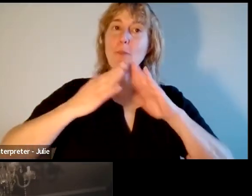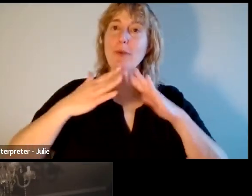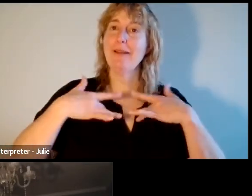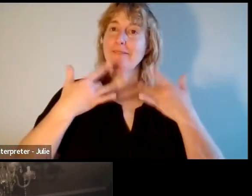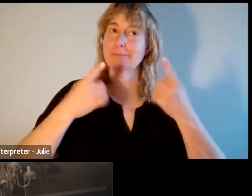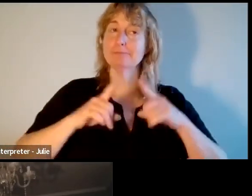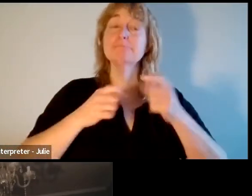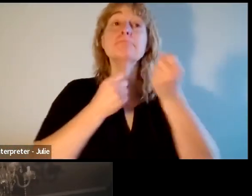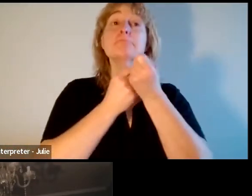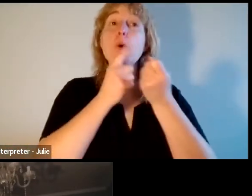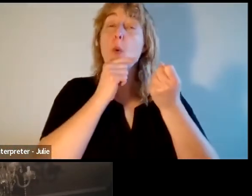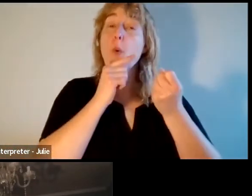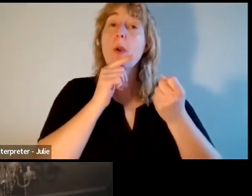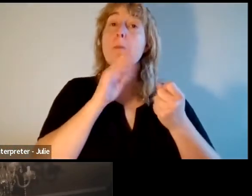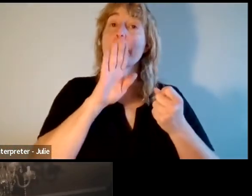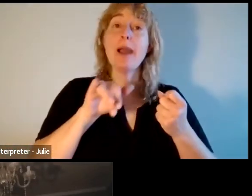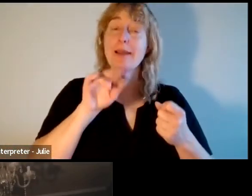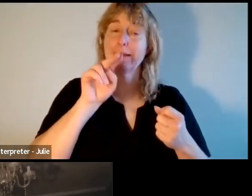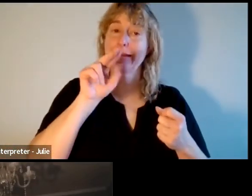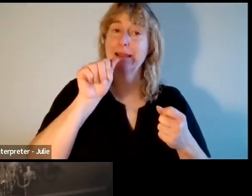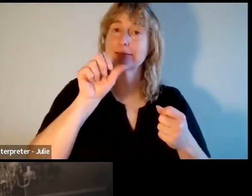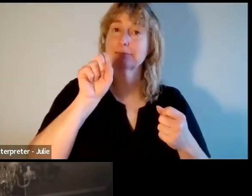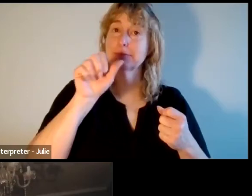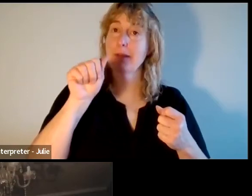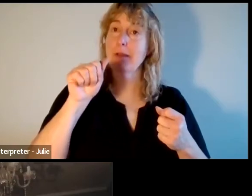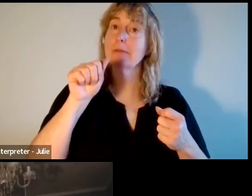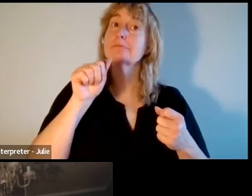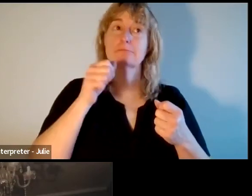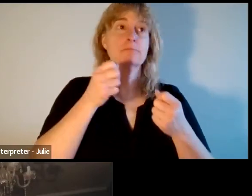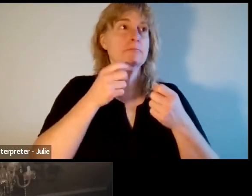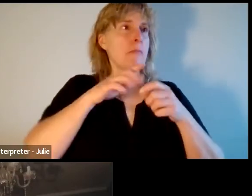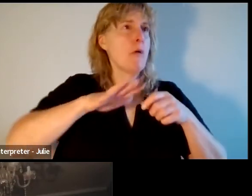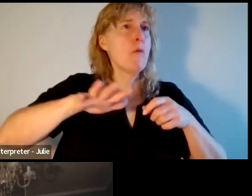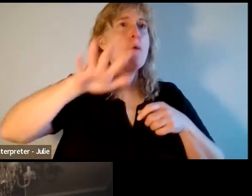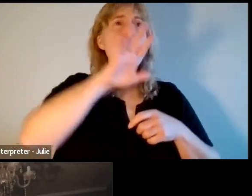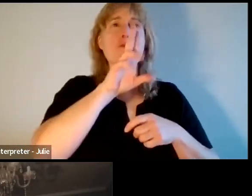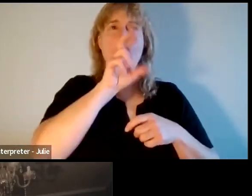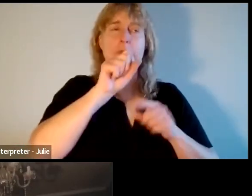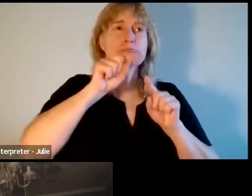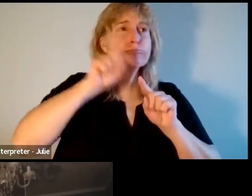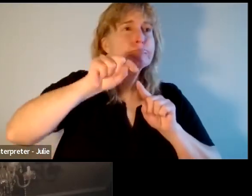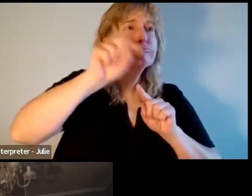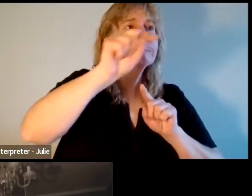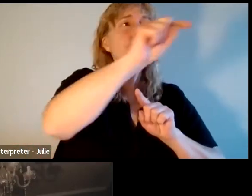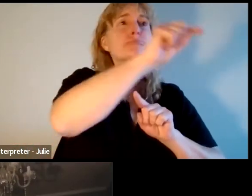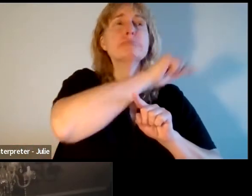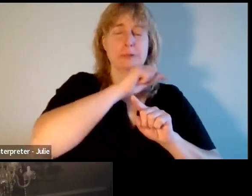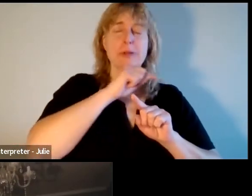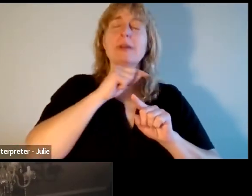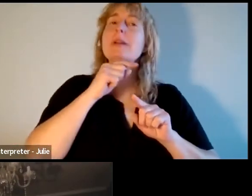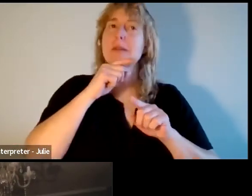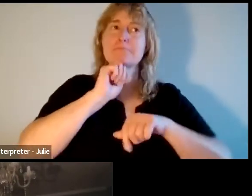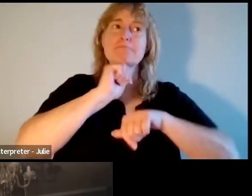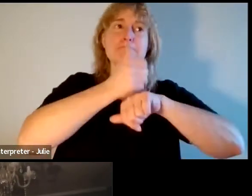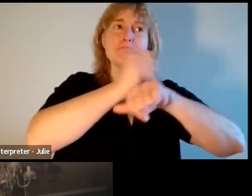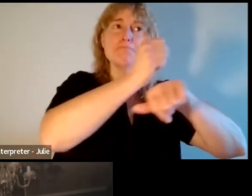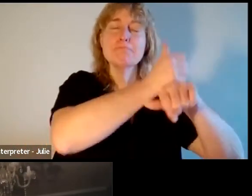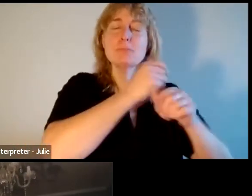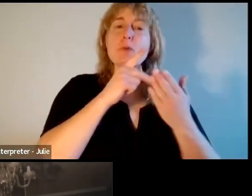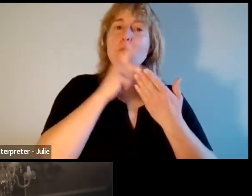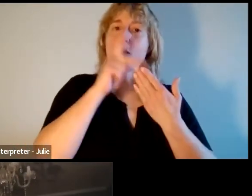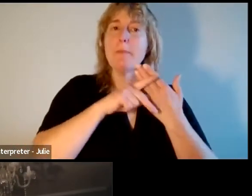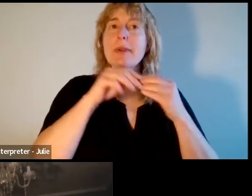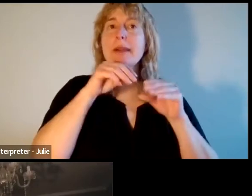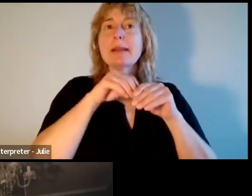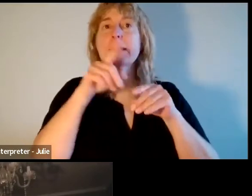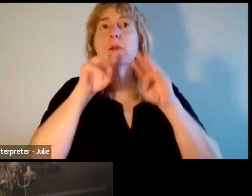the country that are putting on special programs, both virtually as well as in museums and science centers